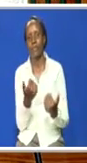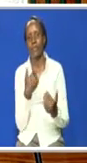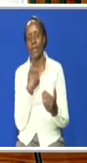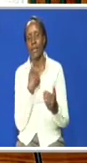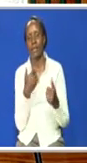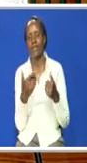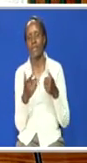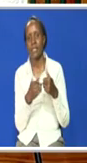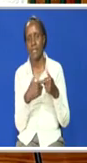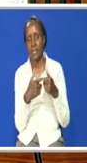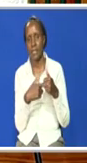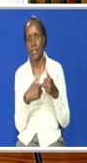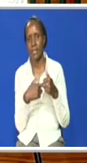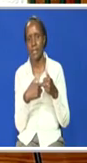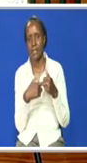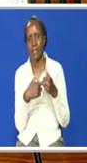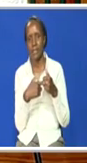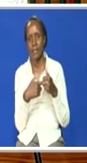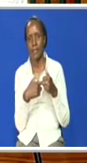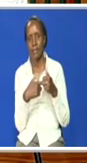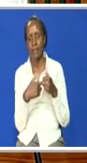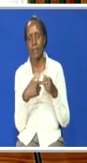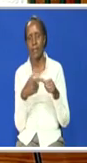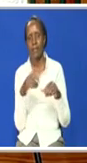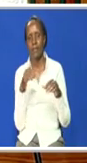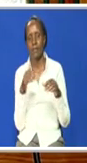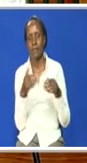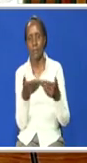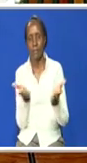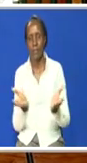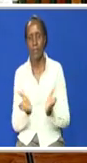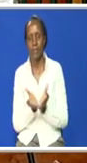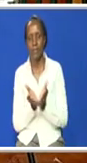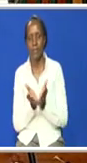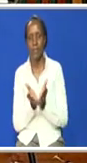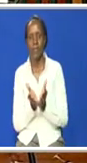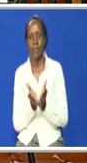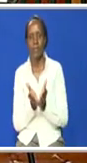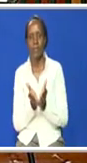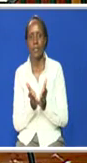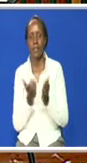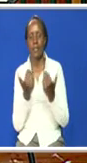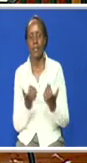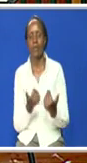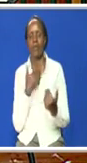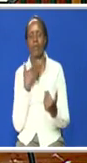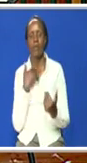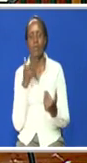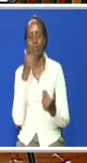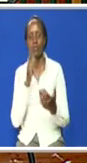six counters in my plate. And I want you to